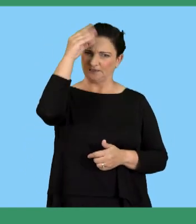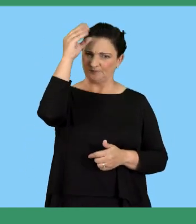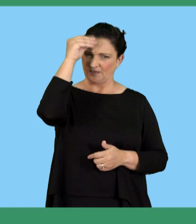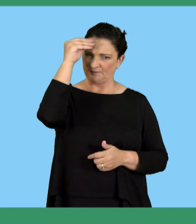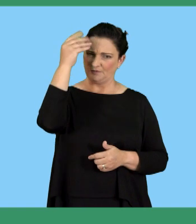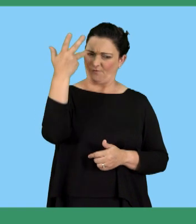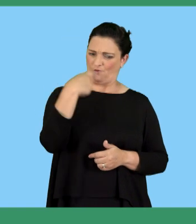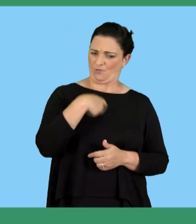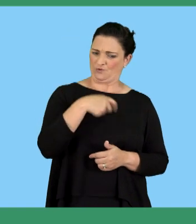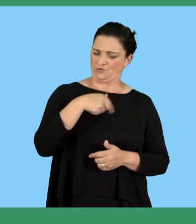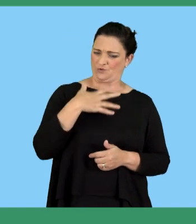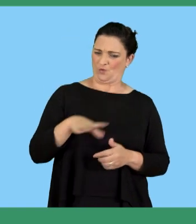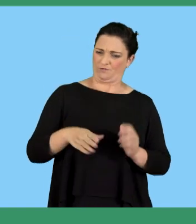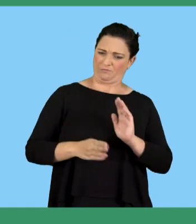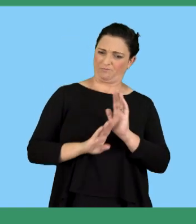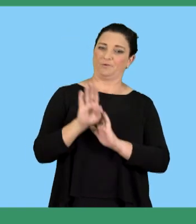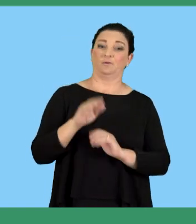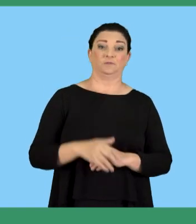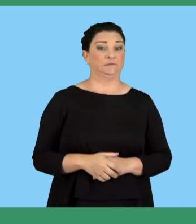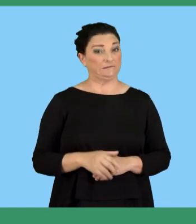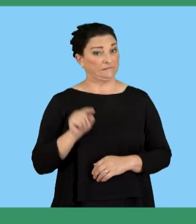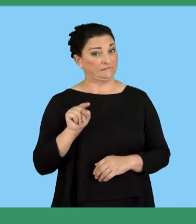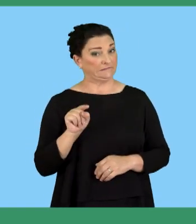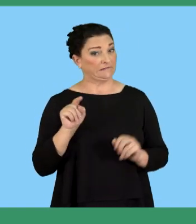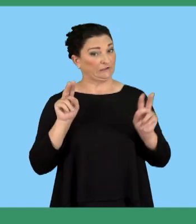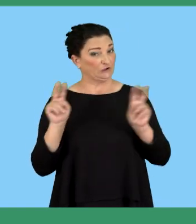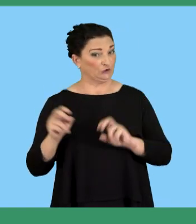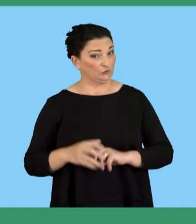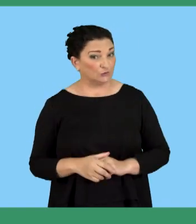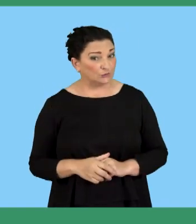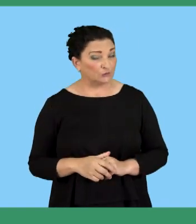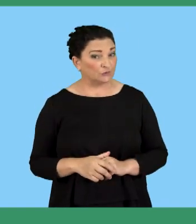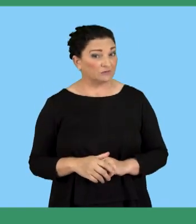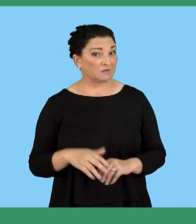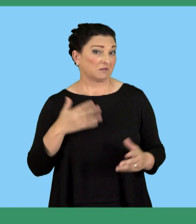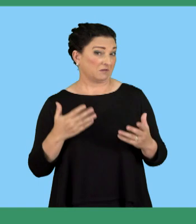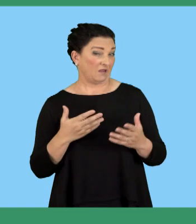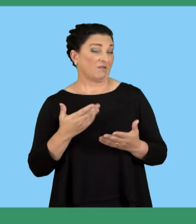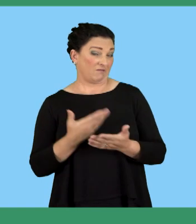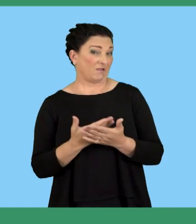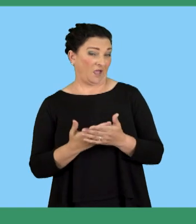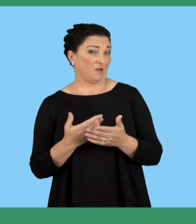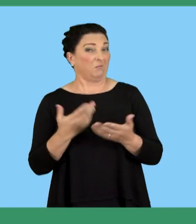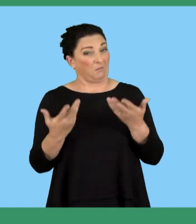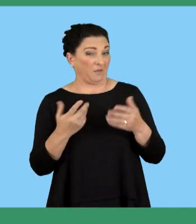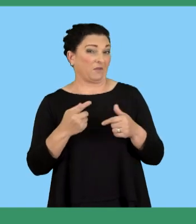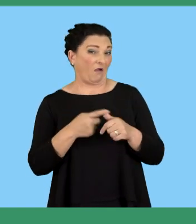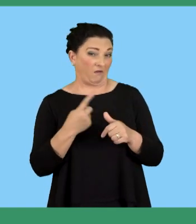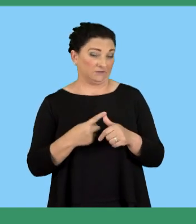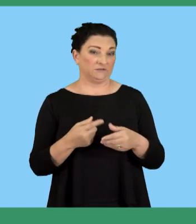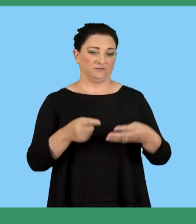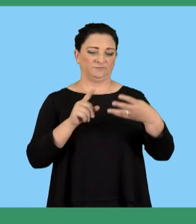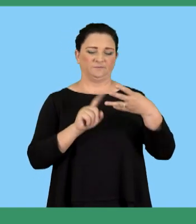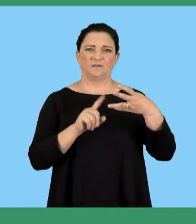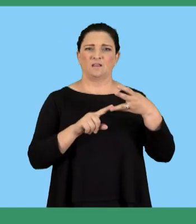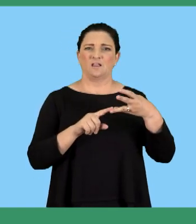information being used for personal gain, now that is an issue we should think about for a possibility of an answer. And then looking